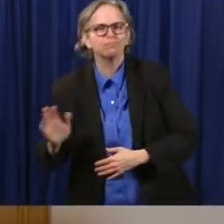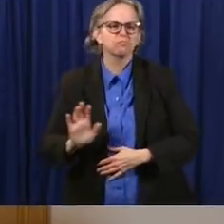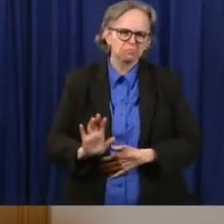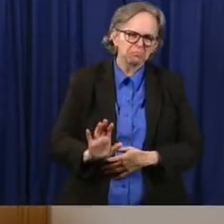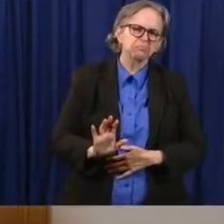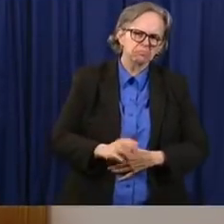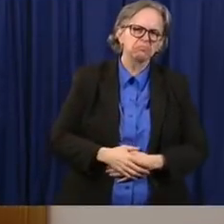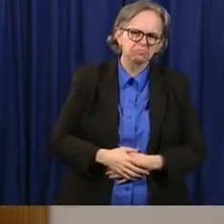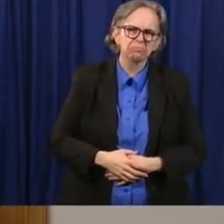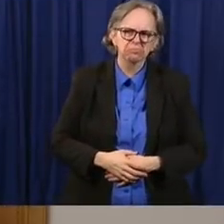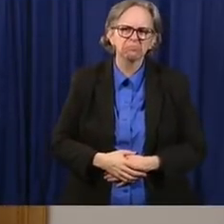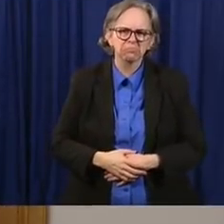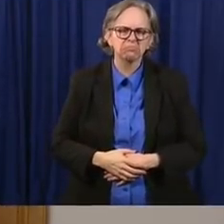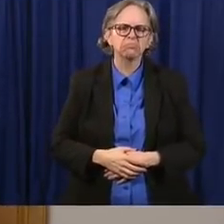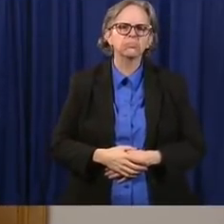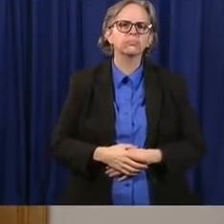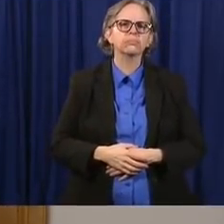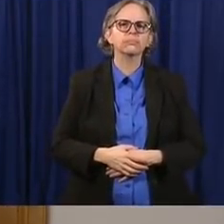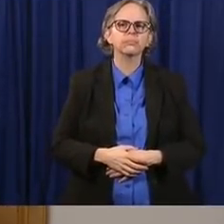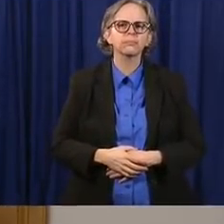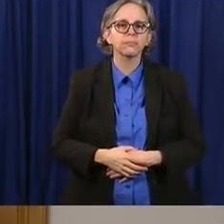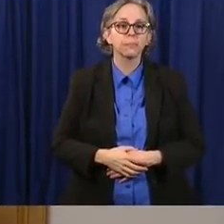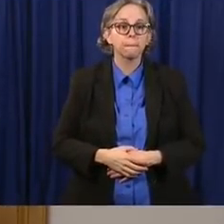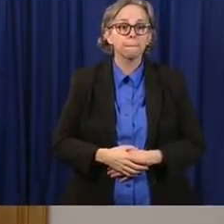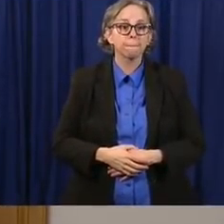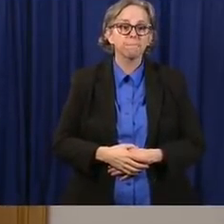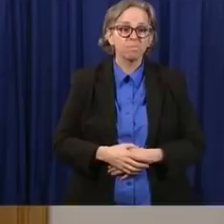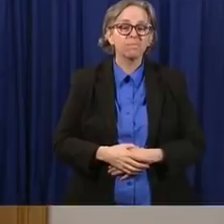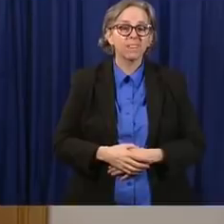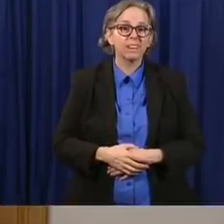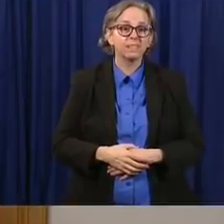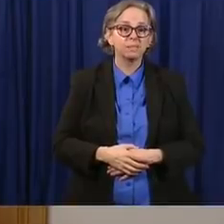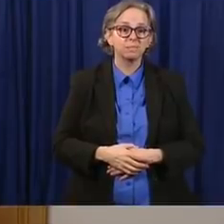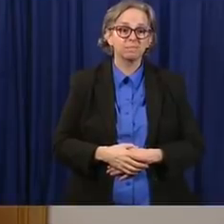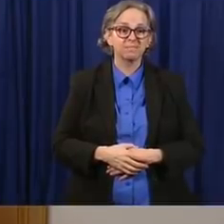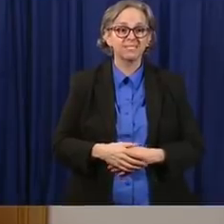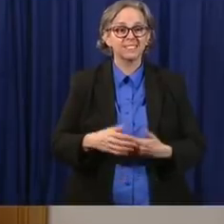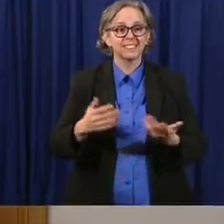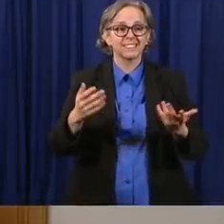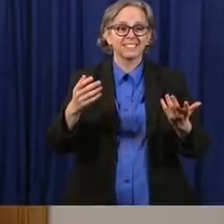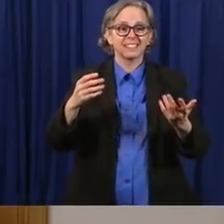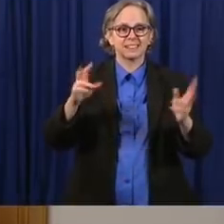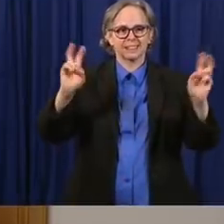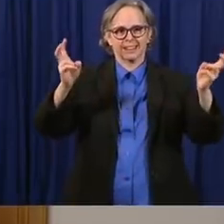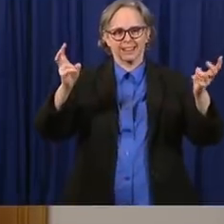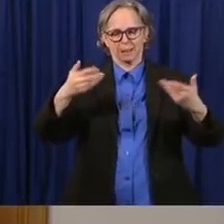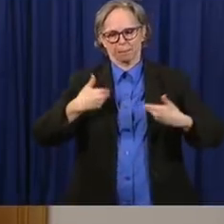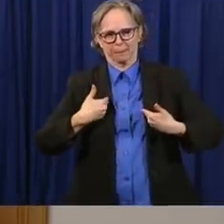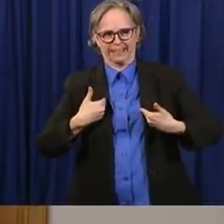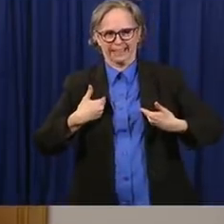it as well. But as a layperson, I'm going to give it a shot here.